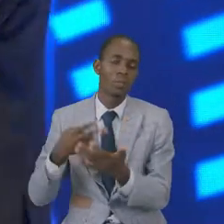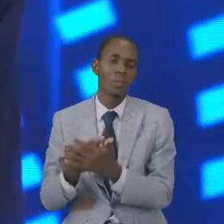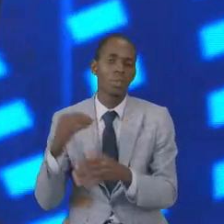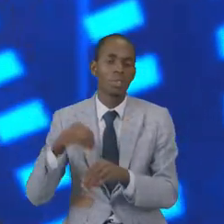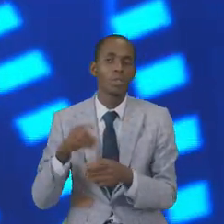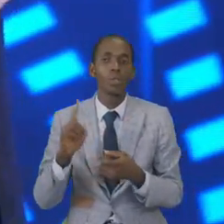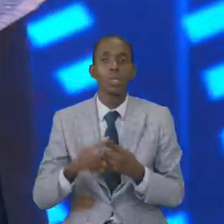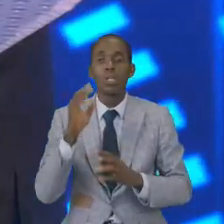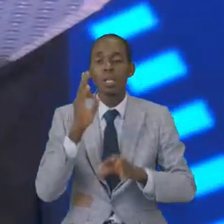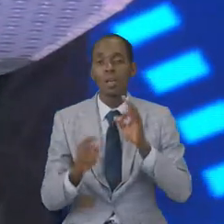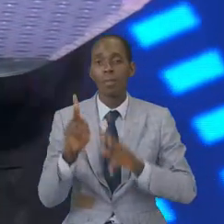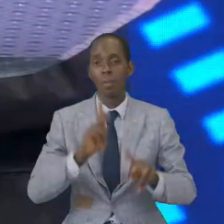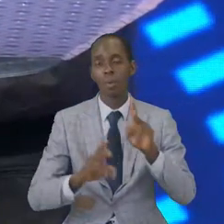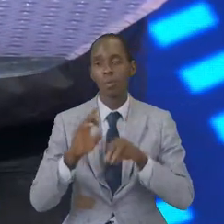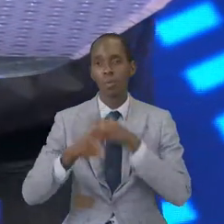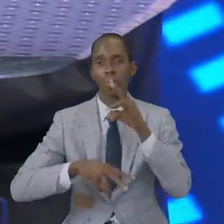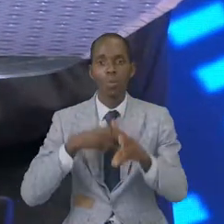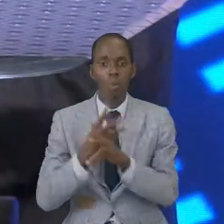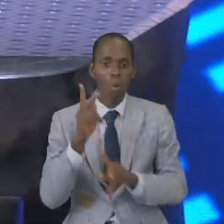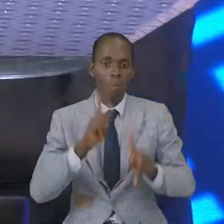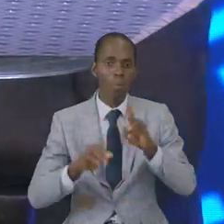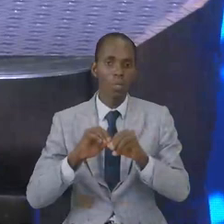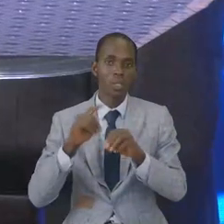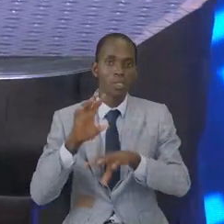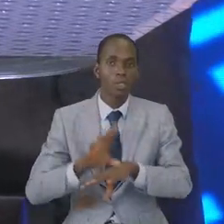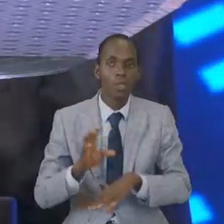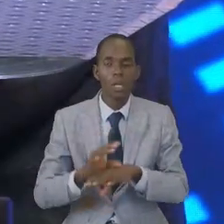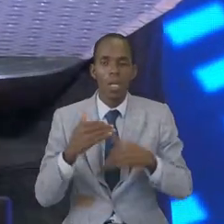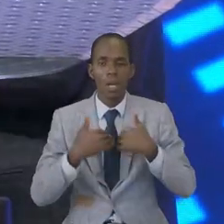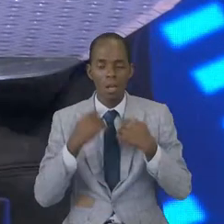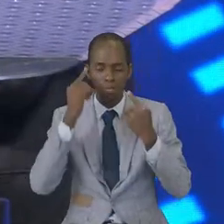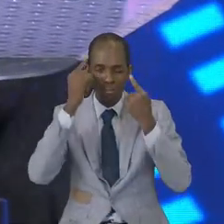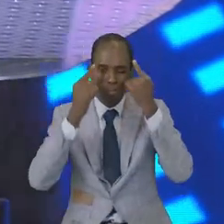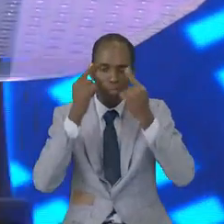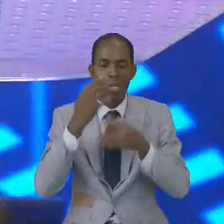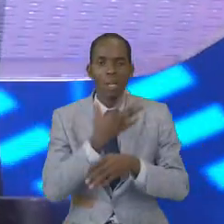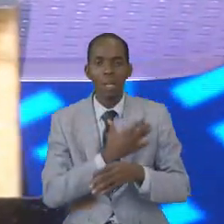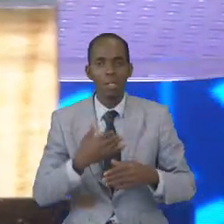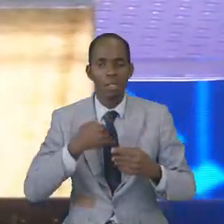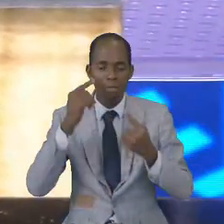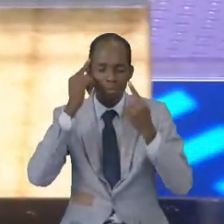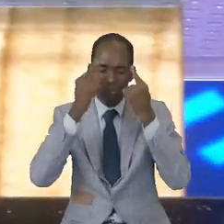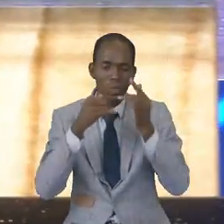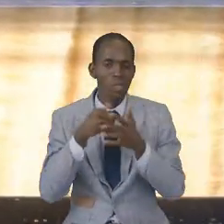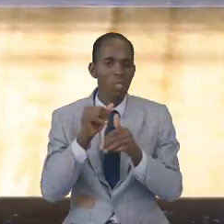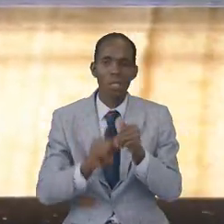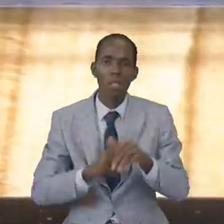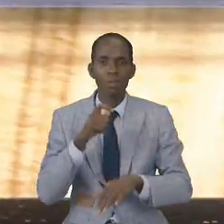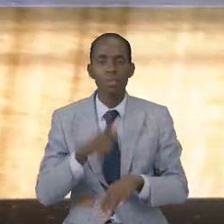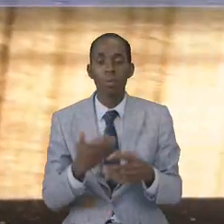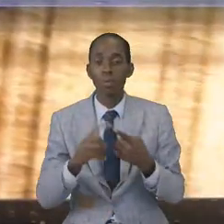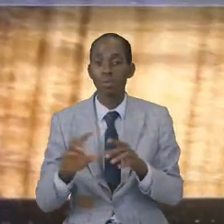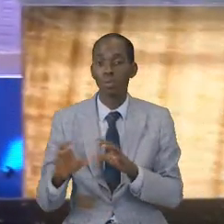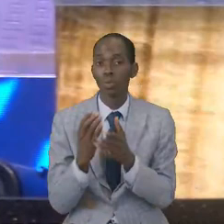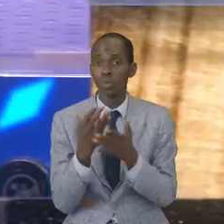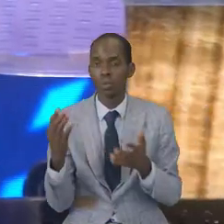people of the world and people in the church had considered, and you consider each every moment you want to do